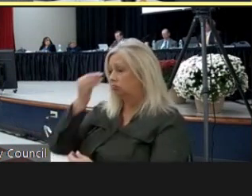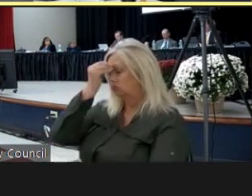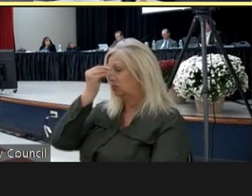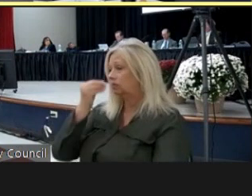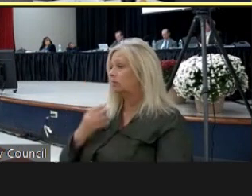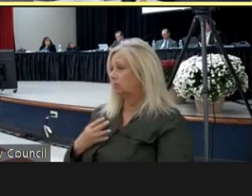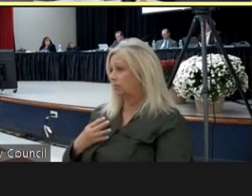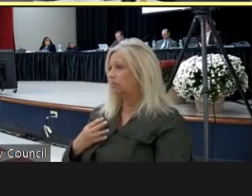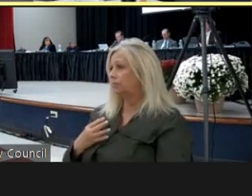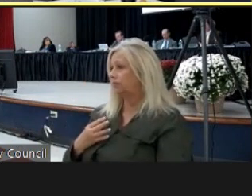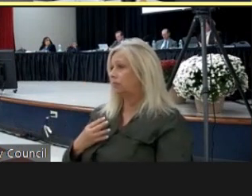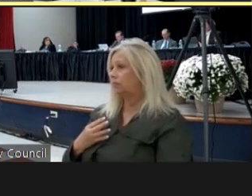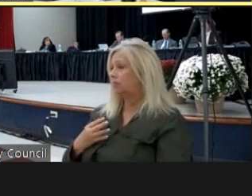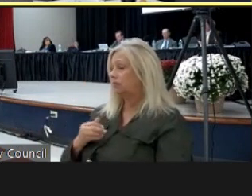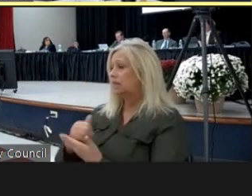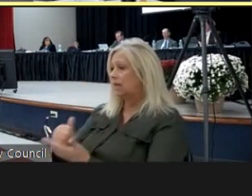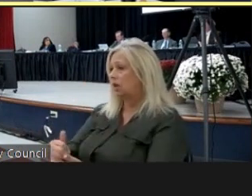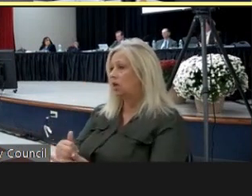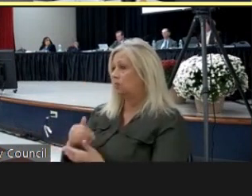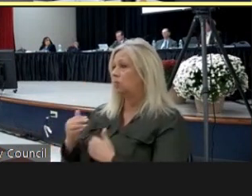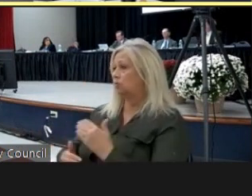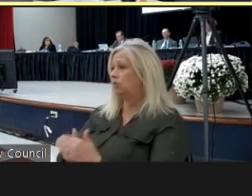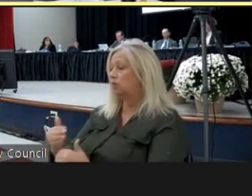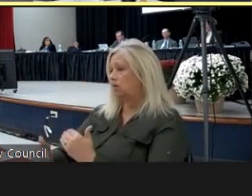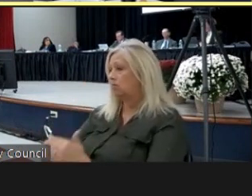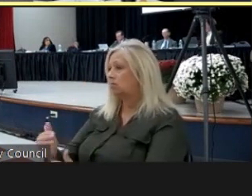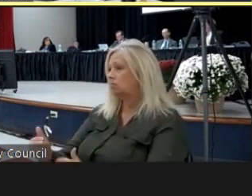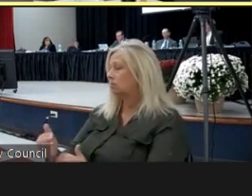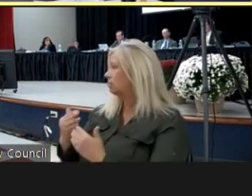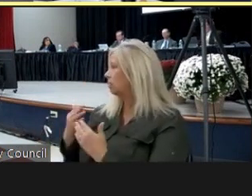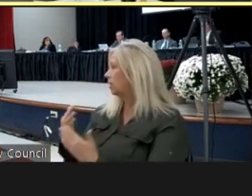move that along. So, appreciate everybody's